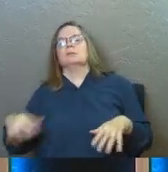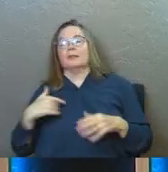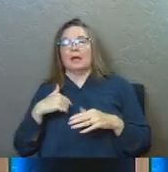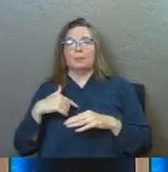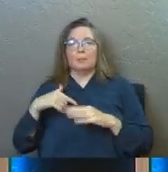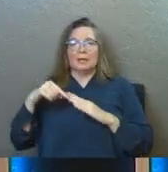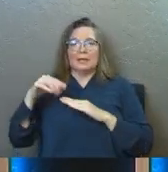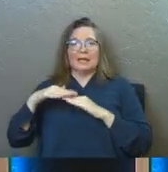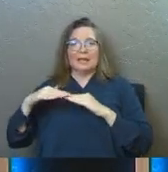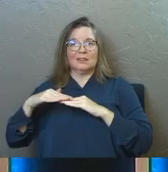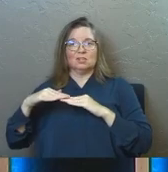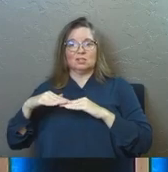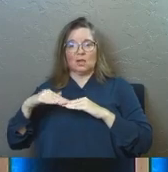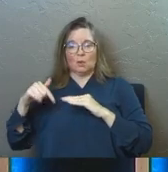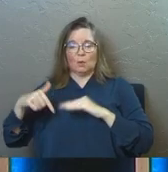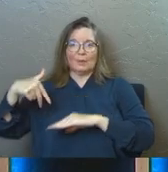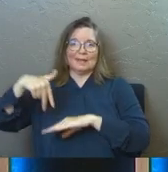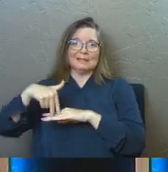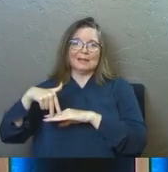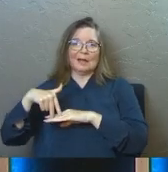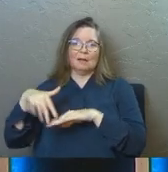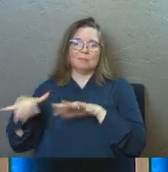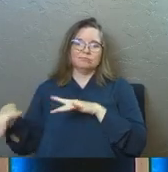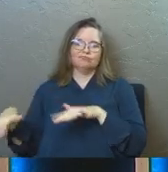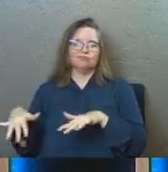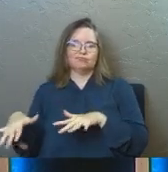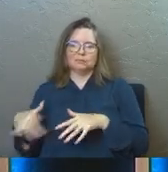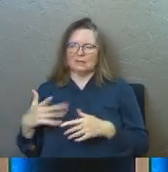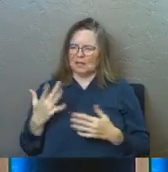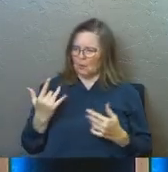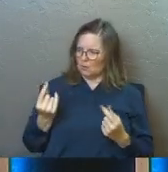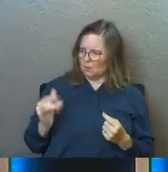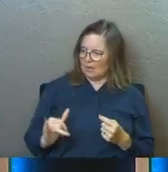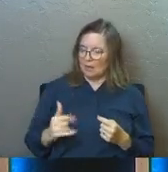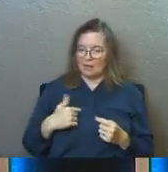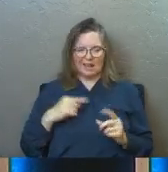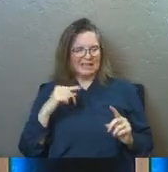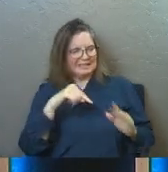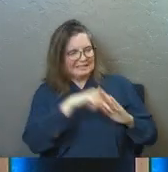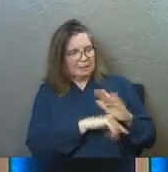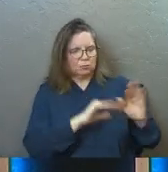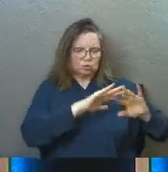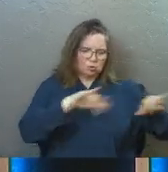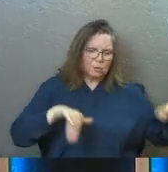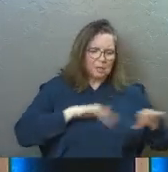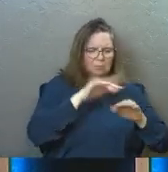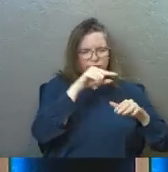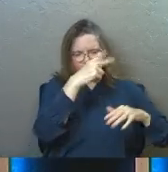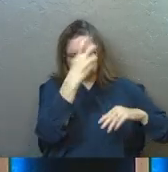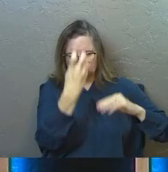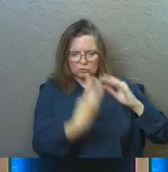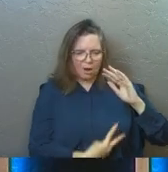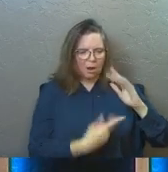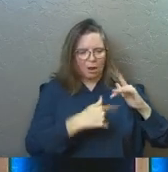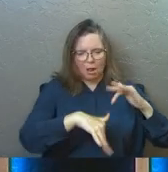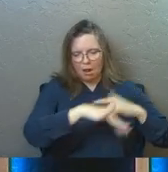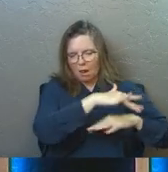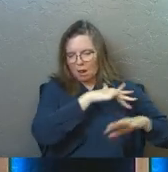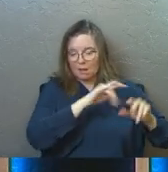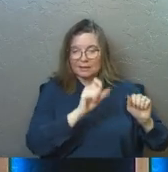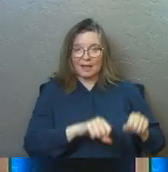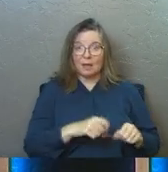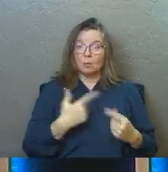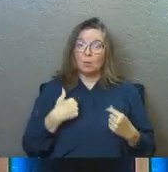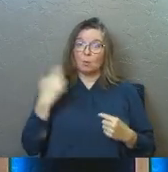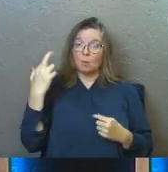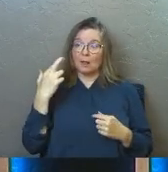be in the shallow end where they could stand and they could chill. It's like, why are you guys doing that? Like, we don't like to, like, look at the deep end. You can swim all around it. You can jump in all kinds of stuff. And what